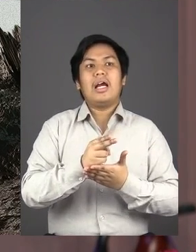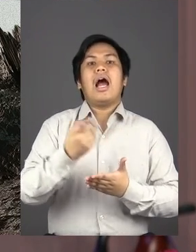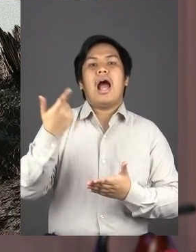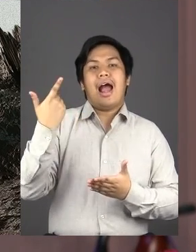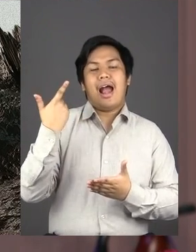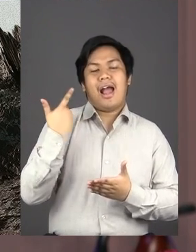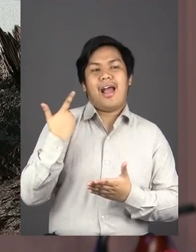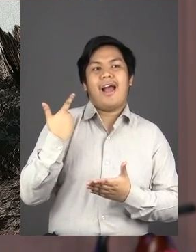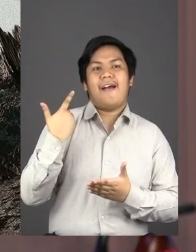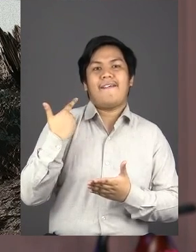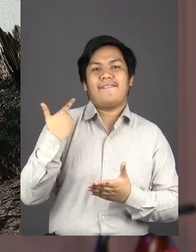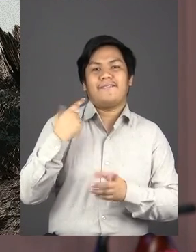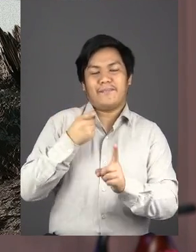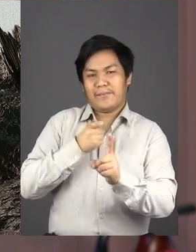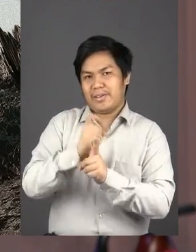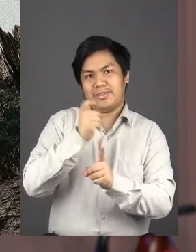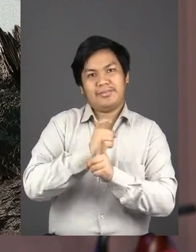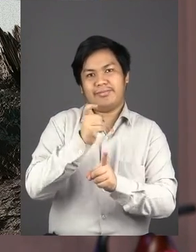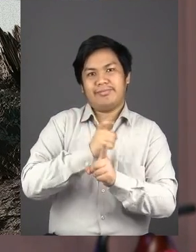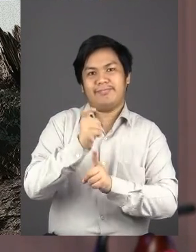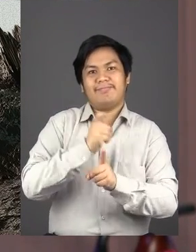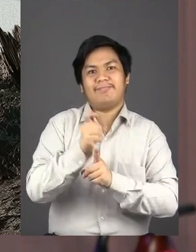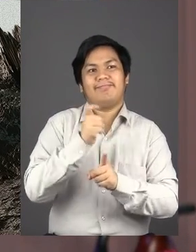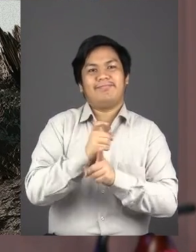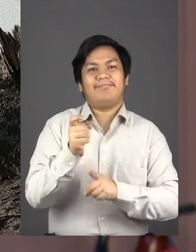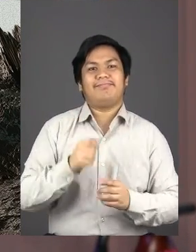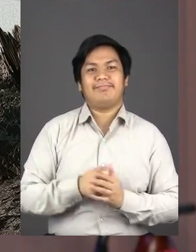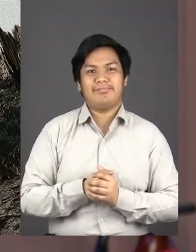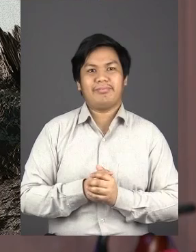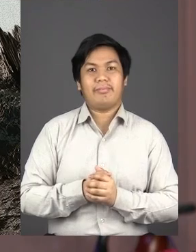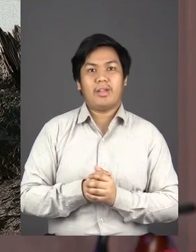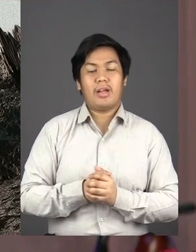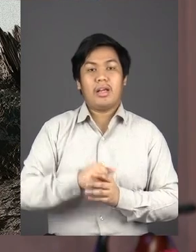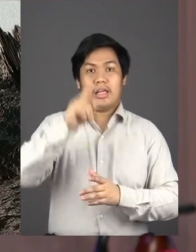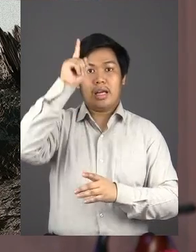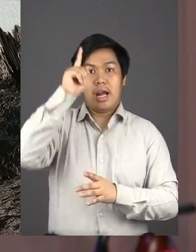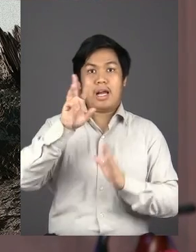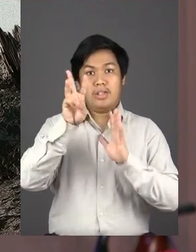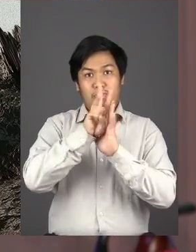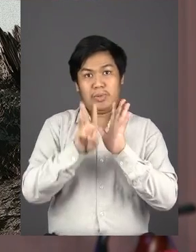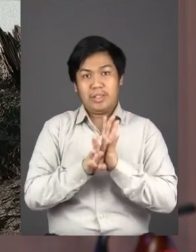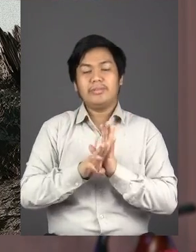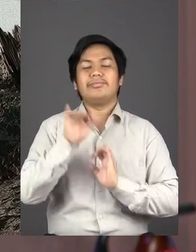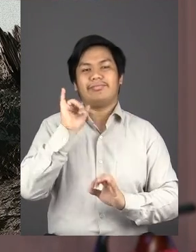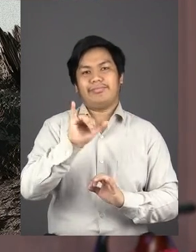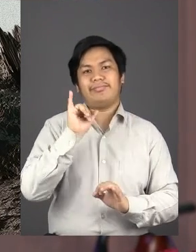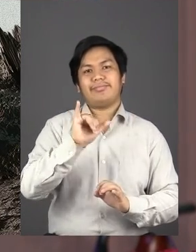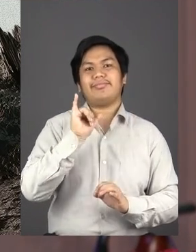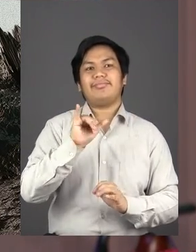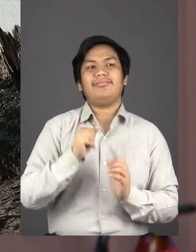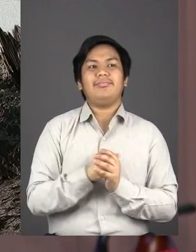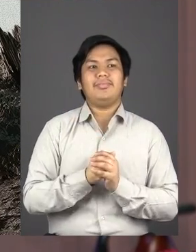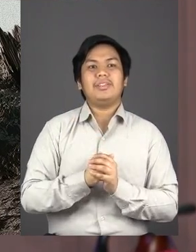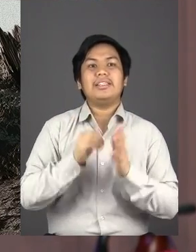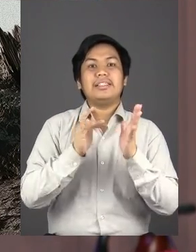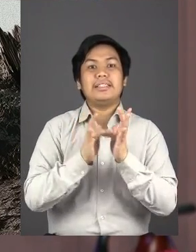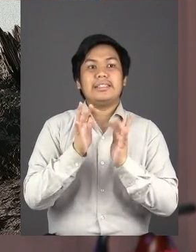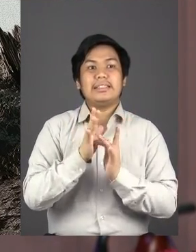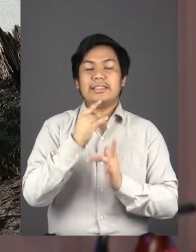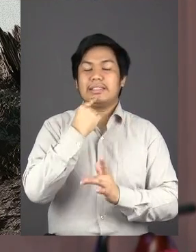be persecuted. Will ba ng Panginoon yun? Yes. Sabi ni Jesus,